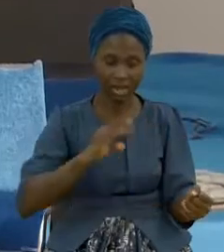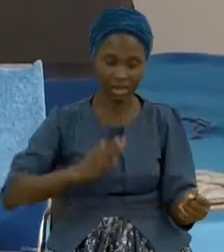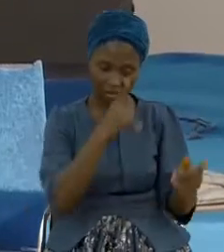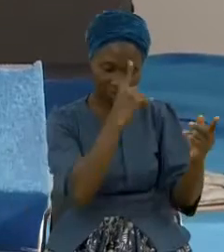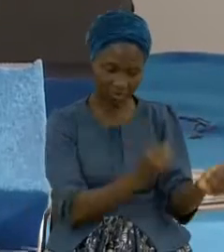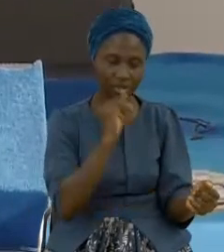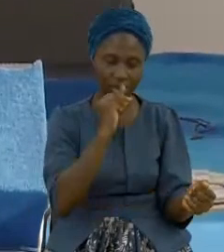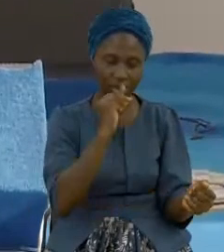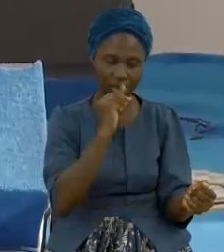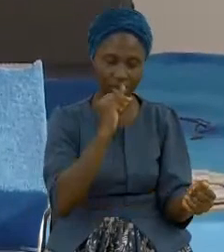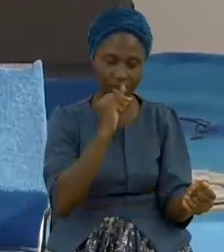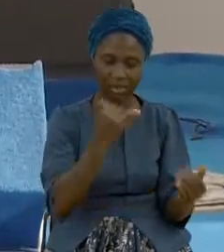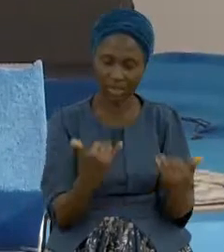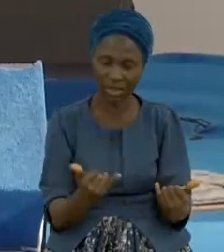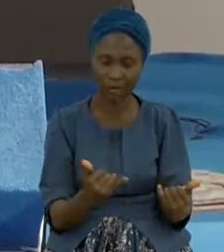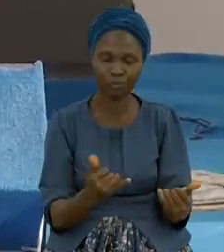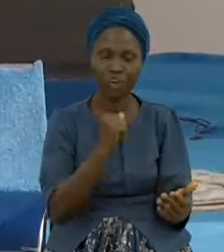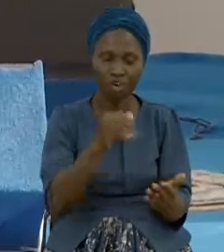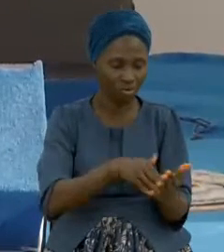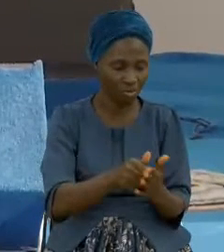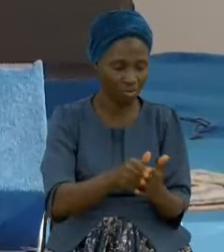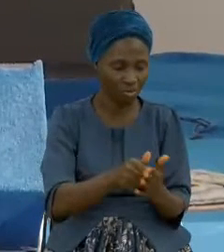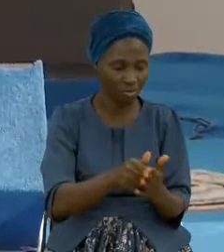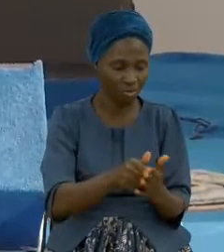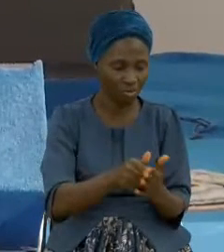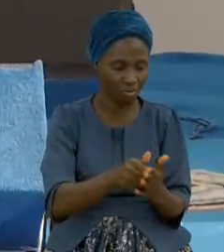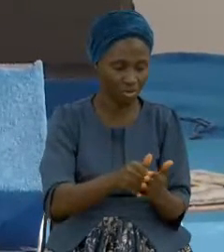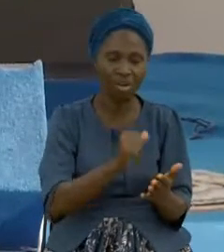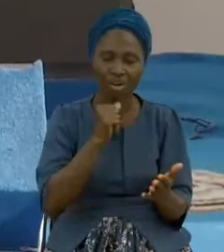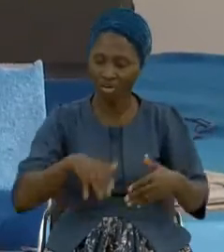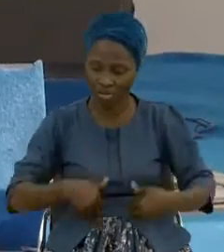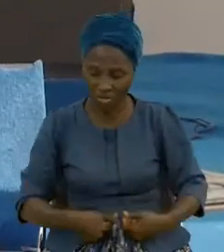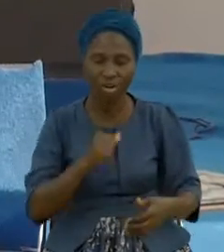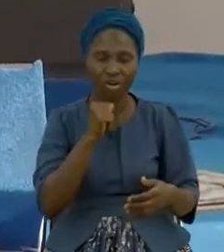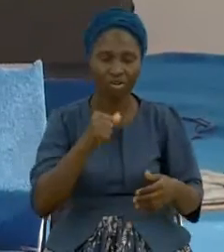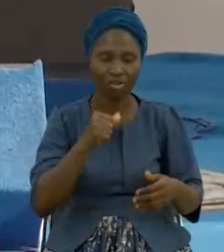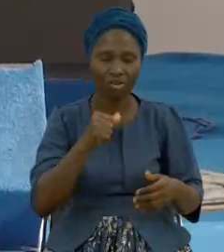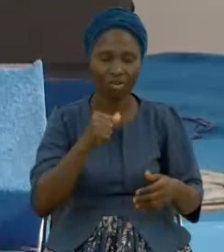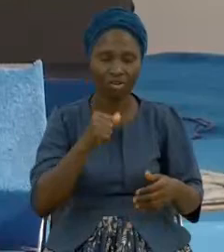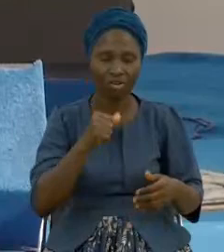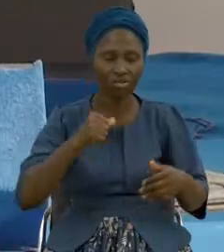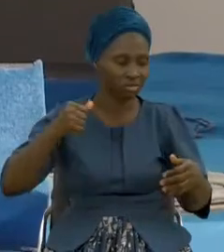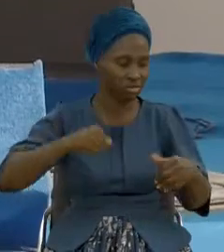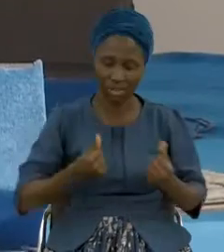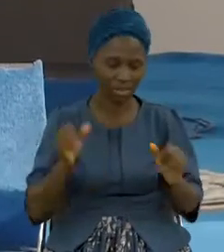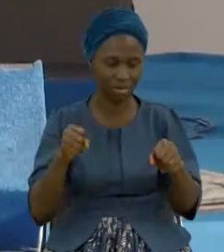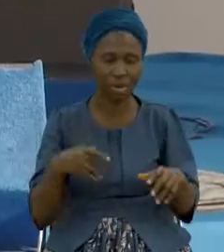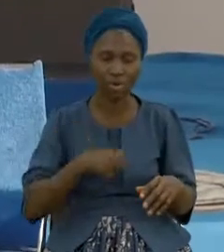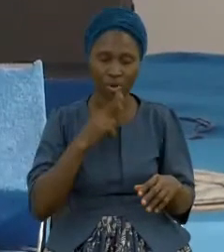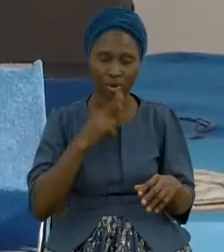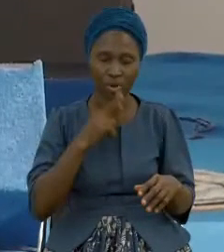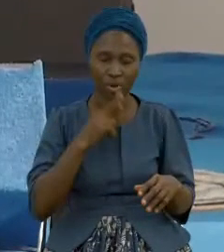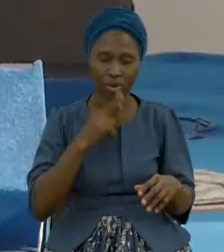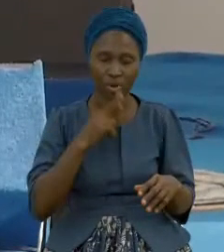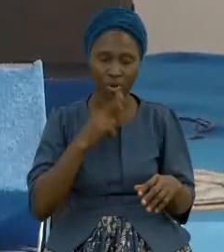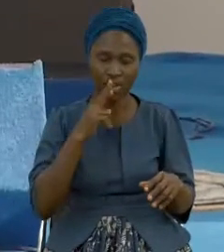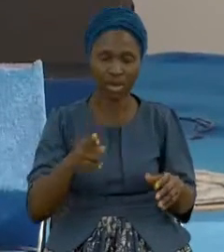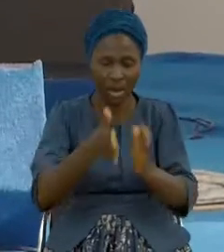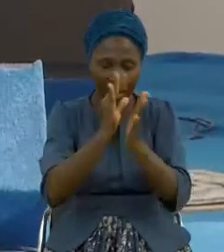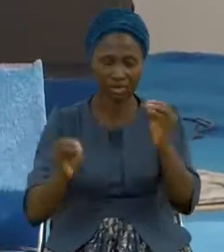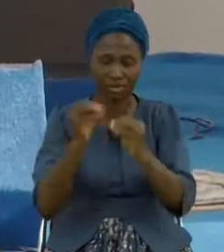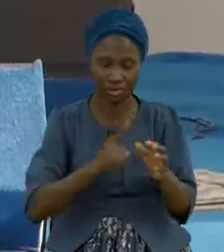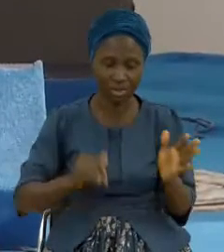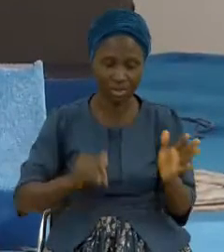unrelenting, undeniable. We're asking, O Lord, that this new kind of faith you put in us